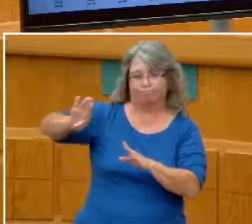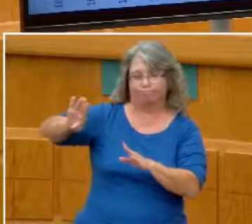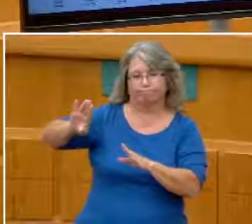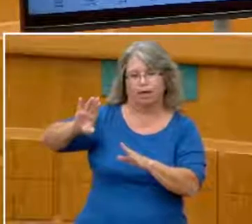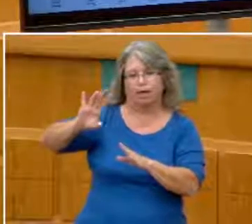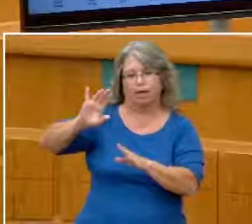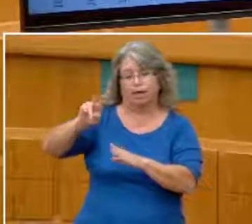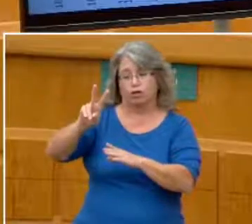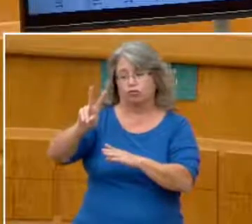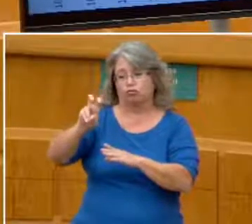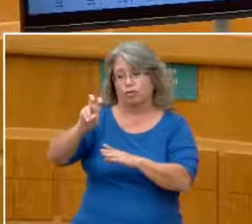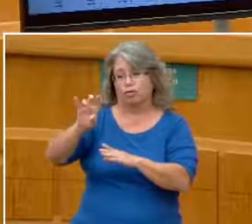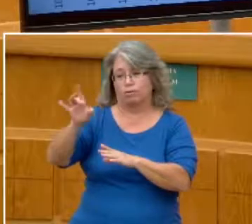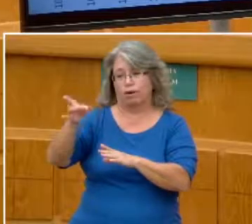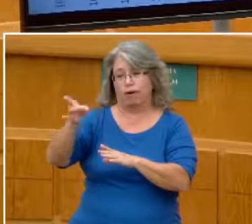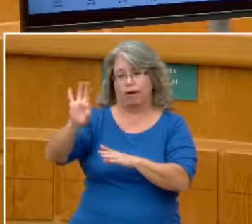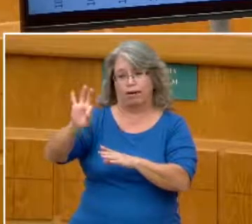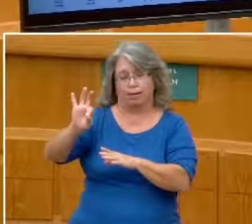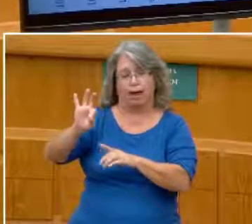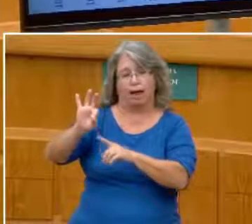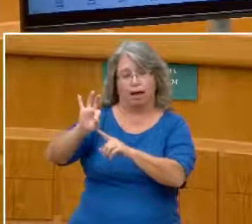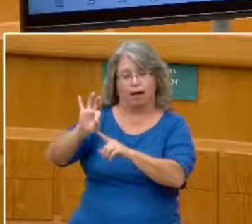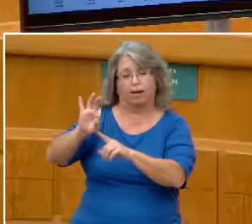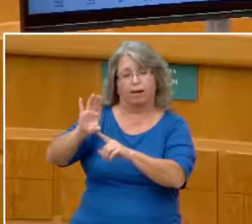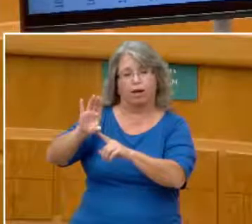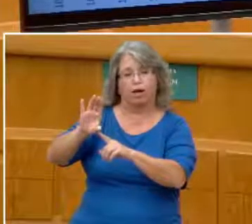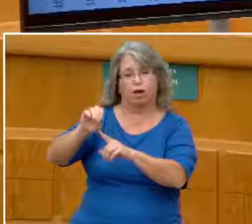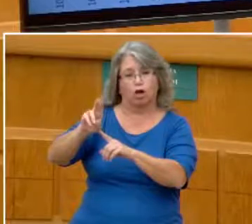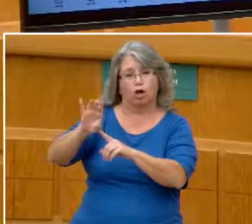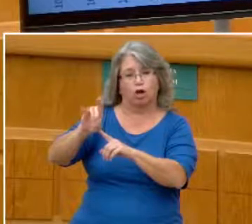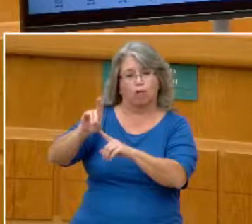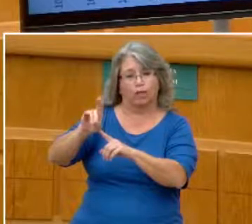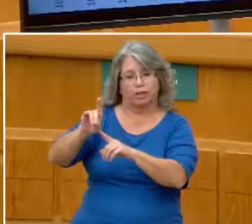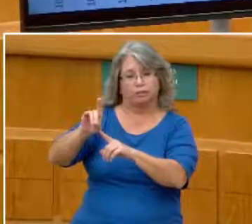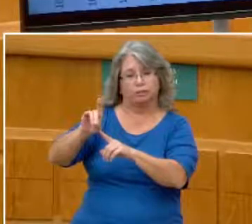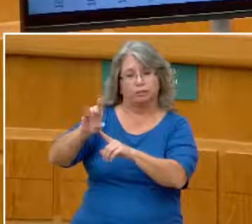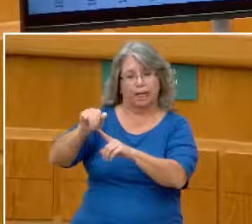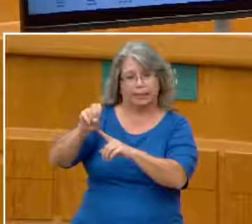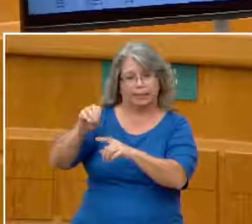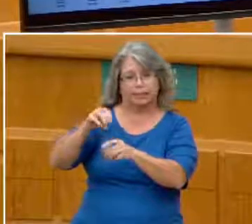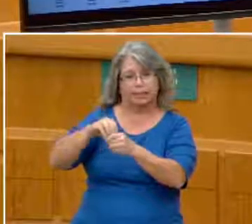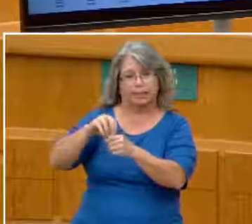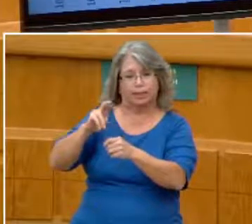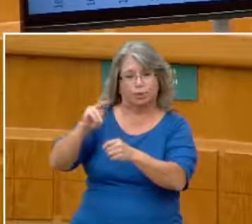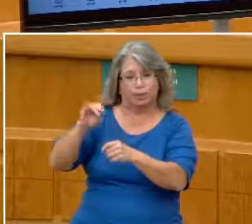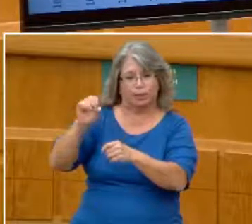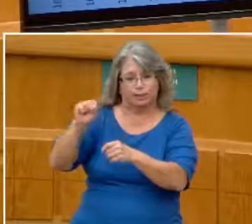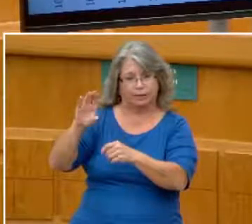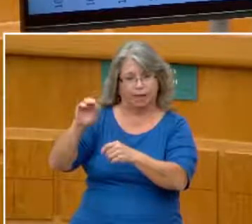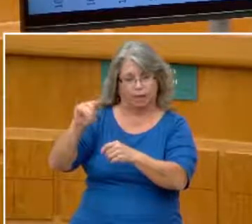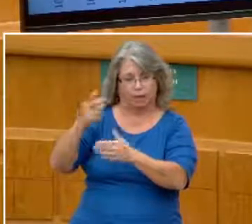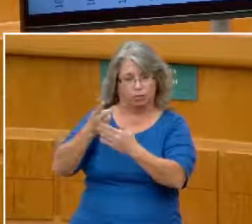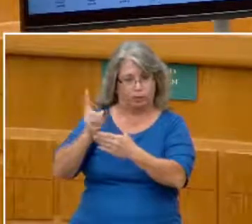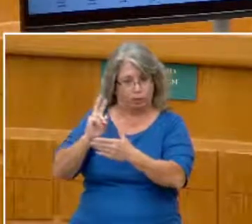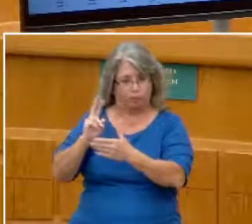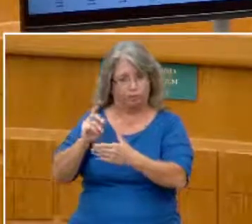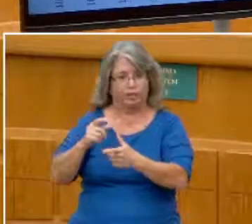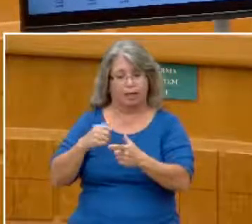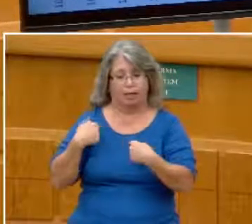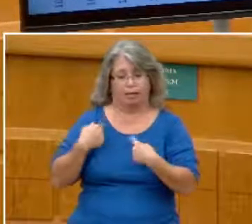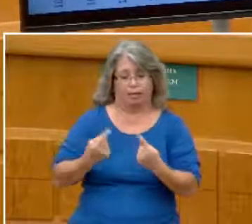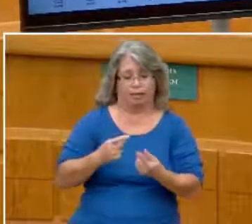were 289 COVID cases in Nueces County. And then this past week, the numbers increased